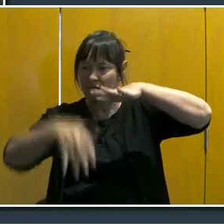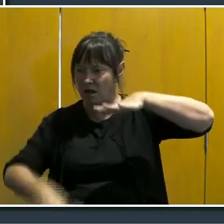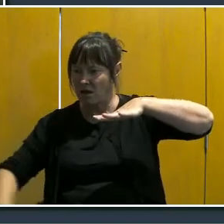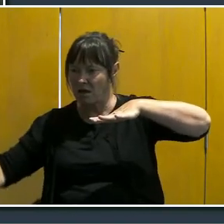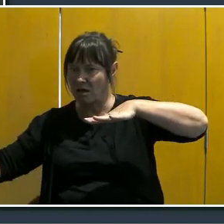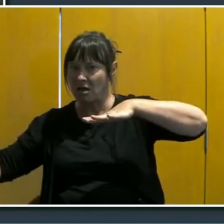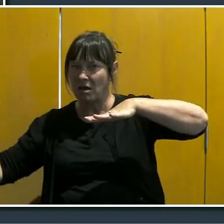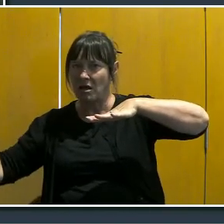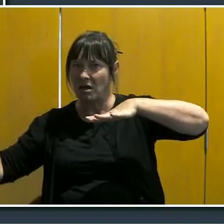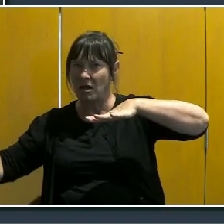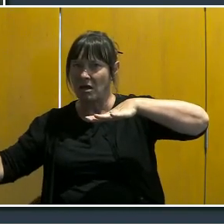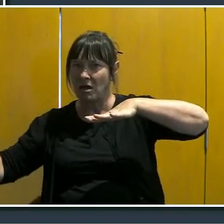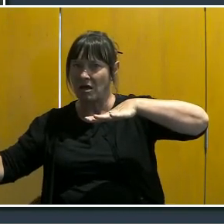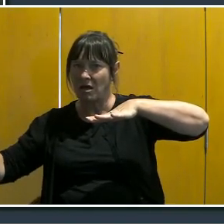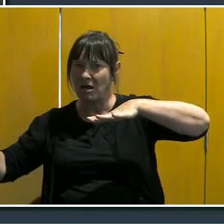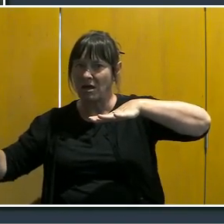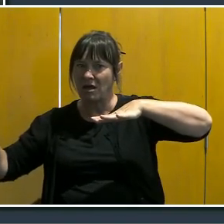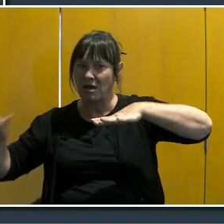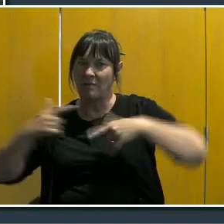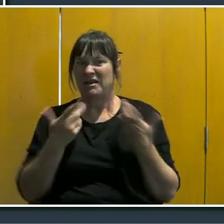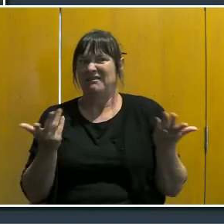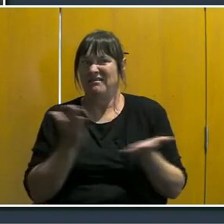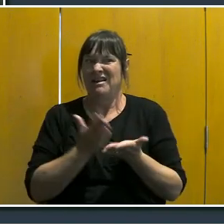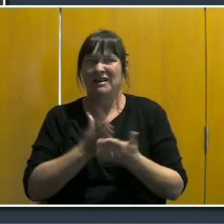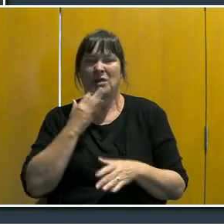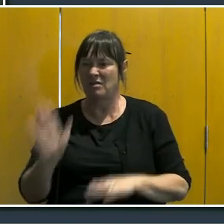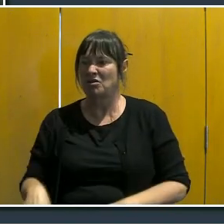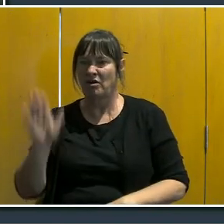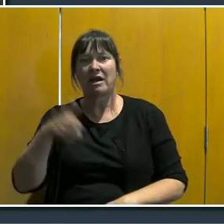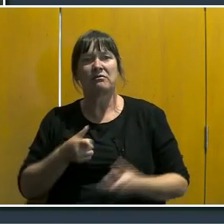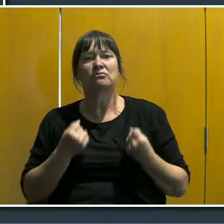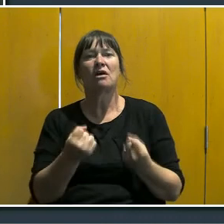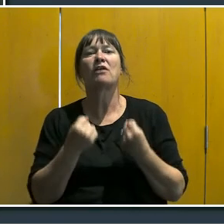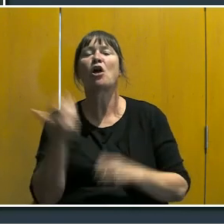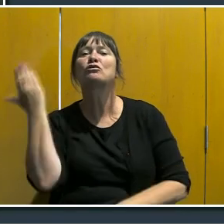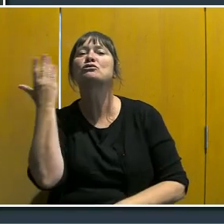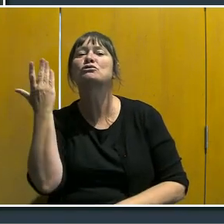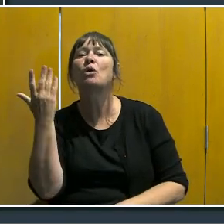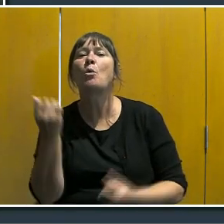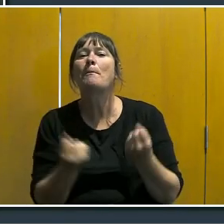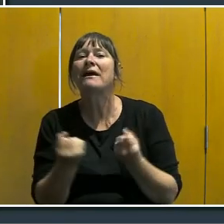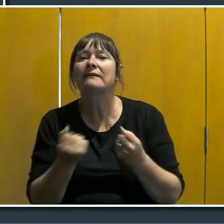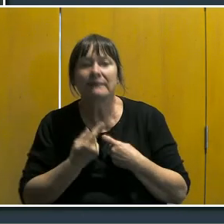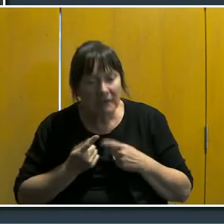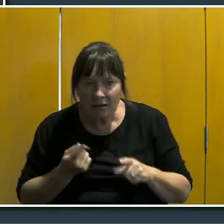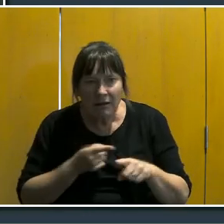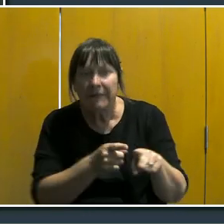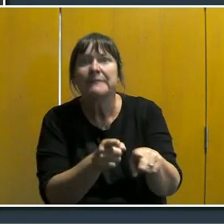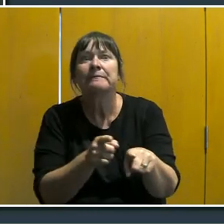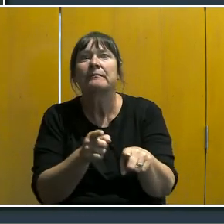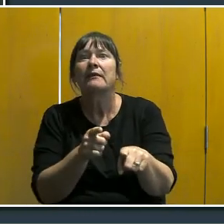We used to hop out of the school bus and clear the stones, clear the blocks, and go to school. Today, her phone rings red hot of when they're going to clear the road.